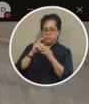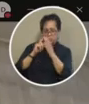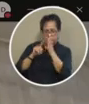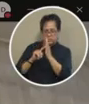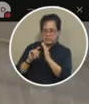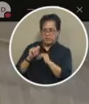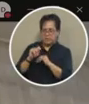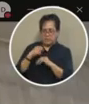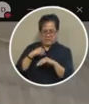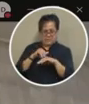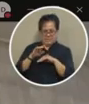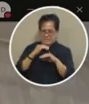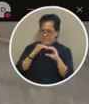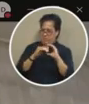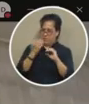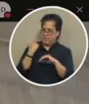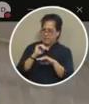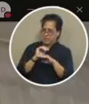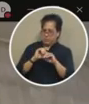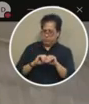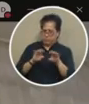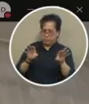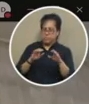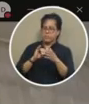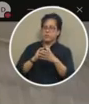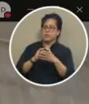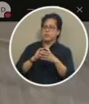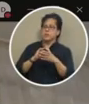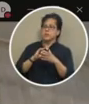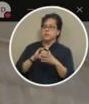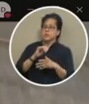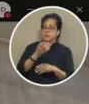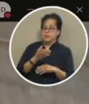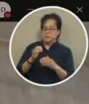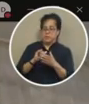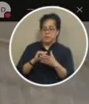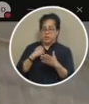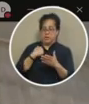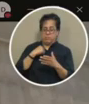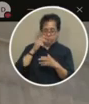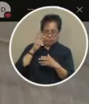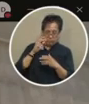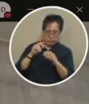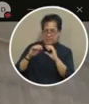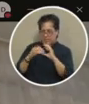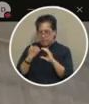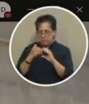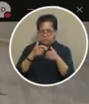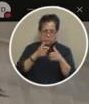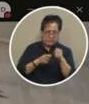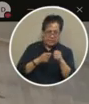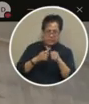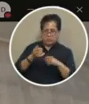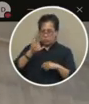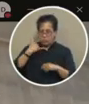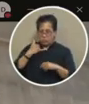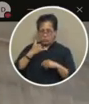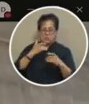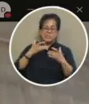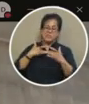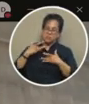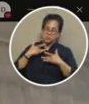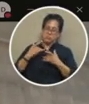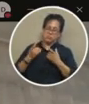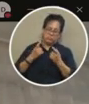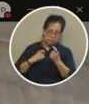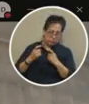sent y'all an email last night saying that all of the types of things that I've been getting from council, emails, texts, calls, concerns,